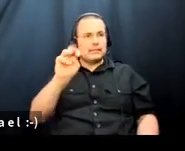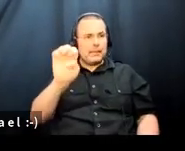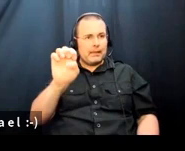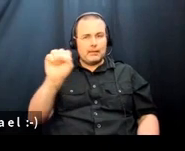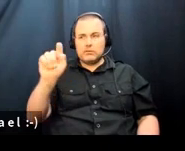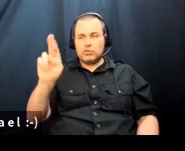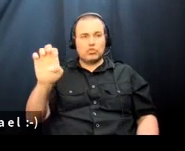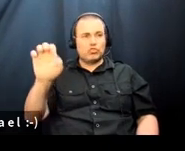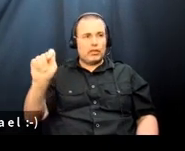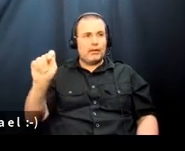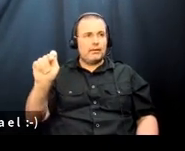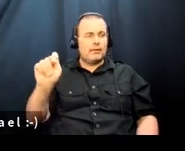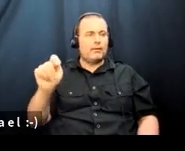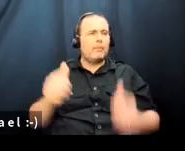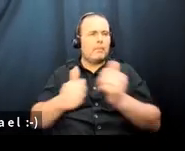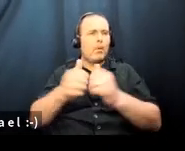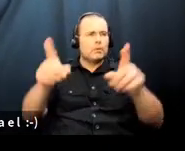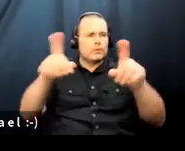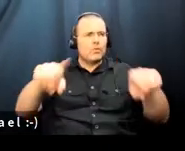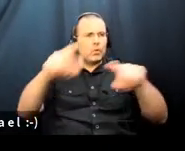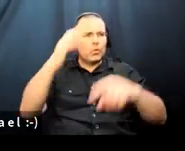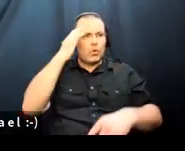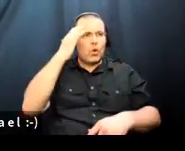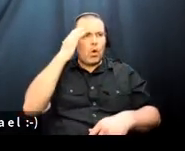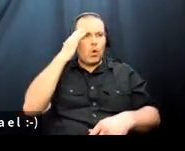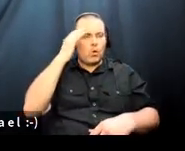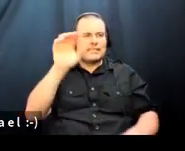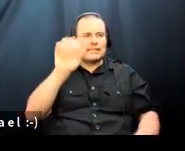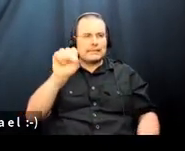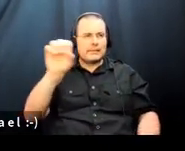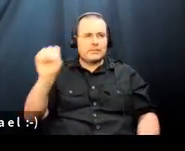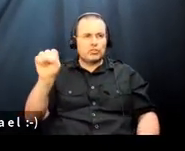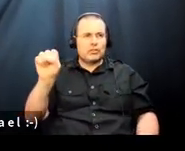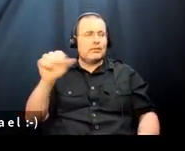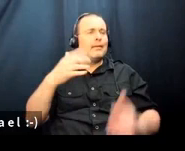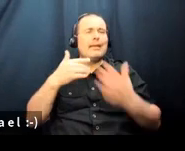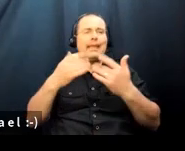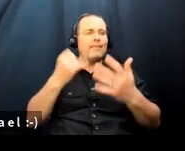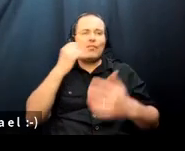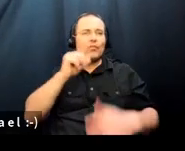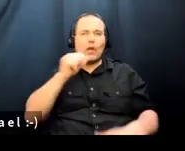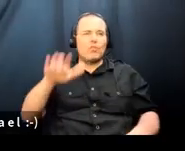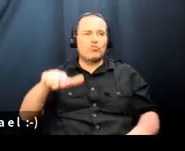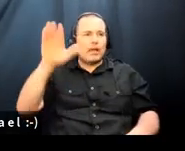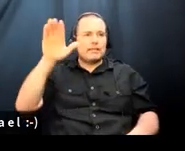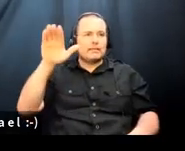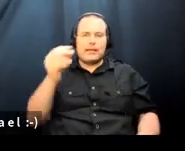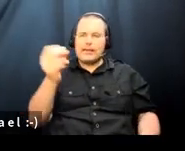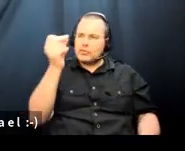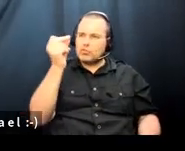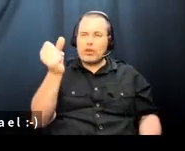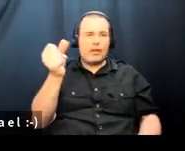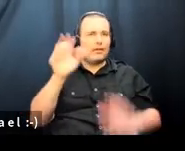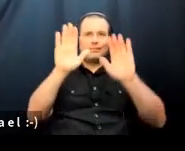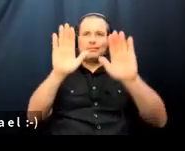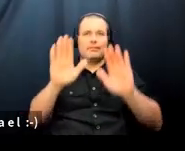is, even if you weren't raised on Sesame Street. Sesame Street is great for kids because it